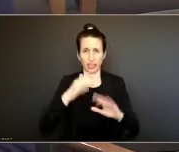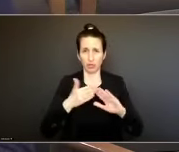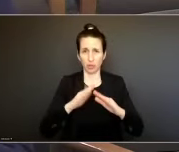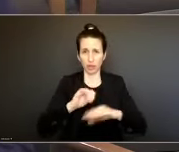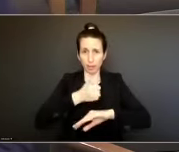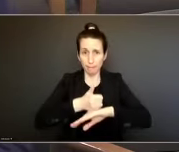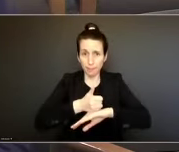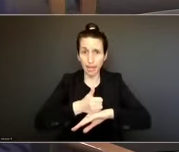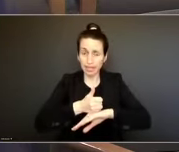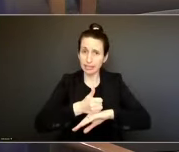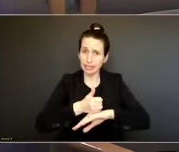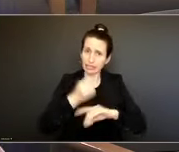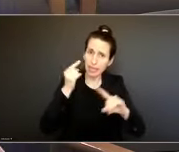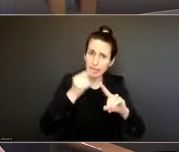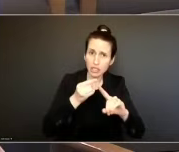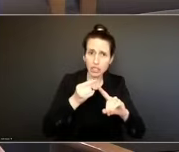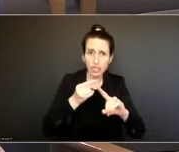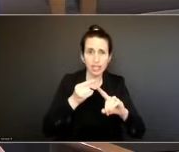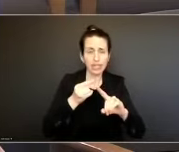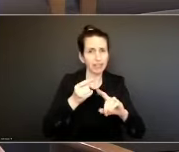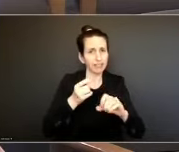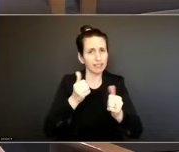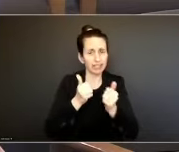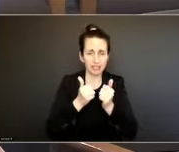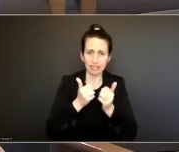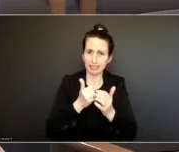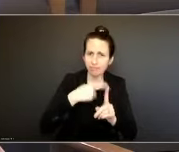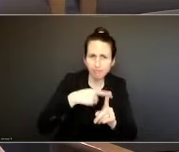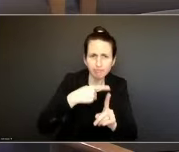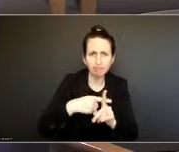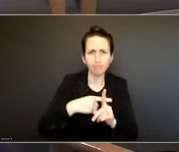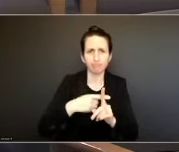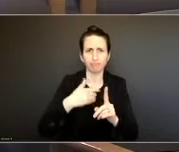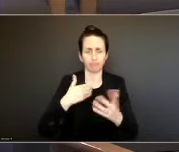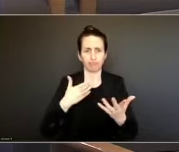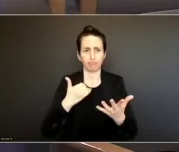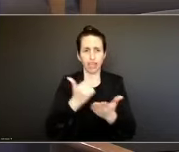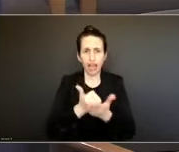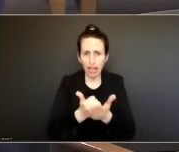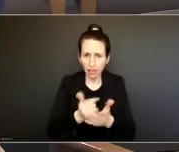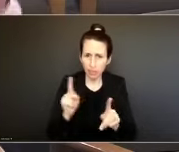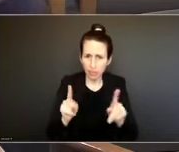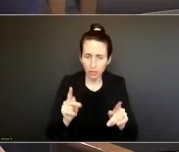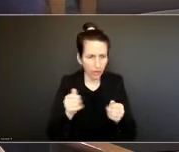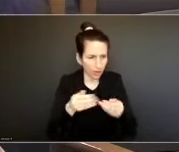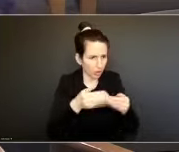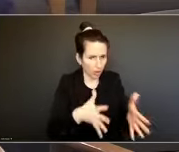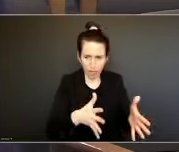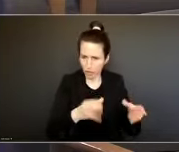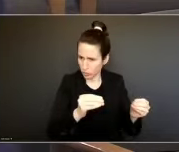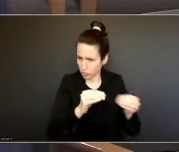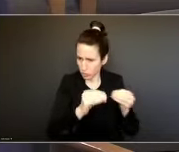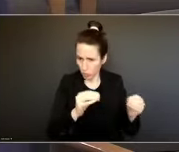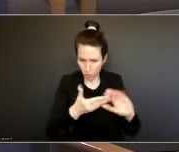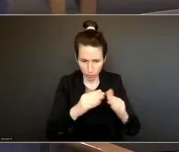to people who are lost with no cultural, no community, and no connections of each other. And this